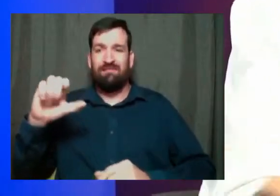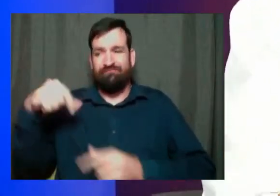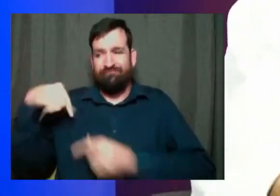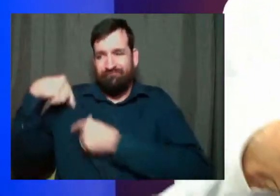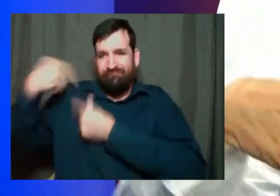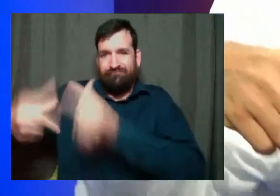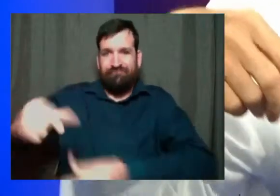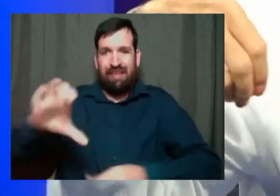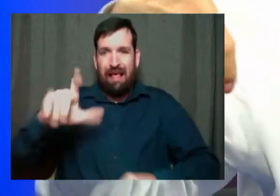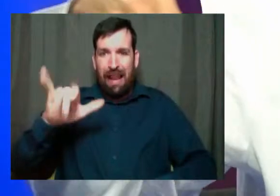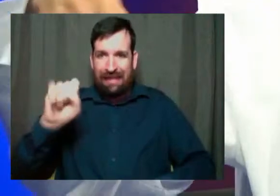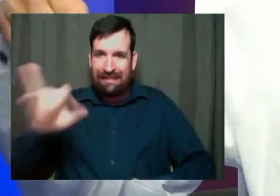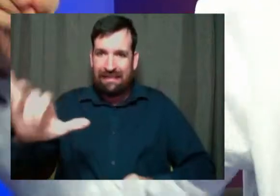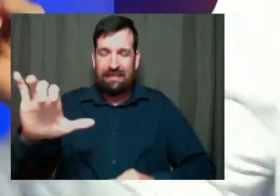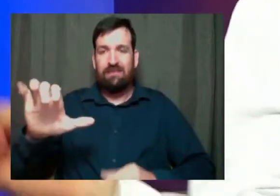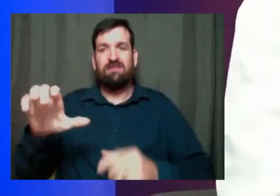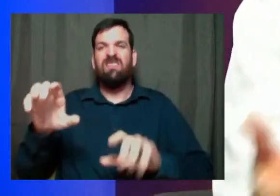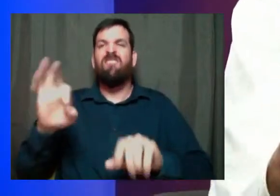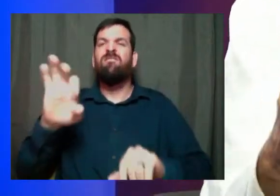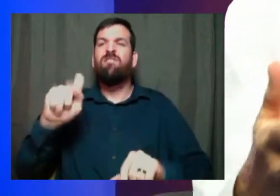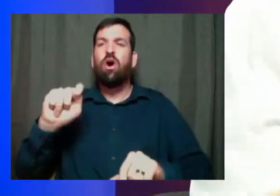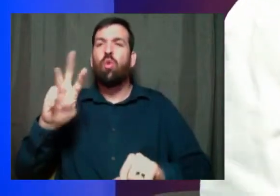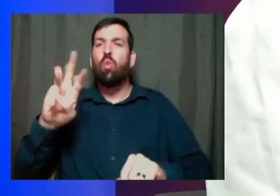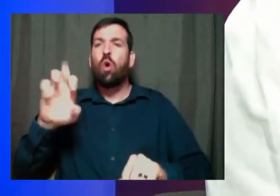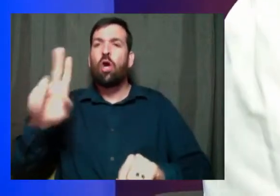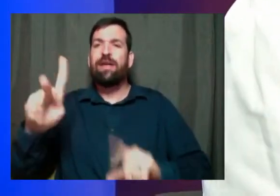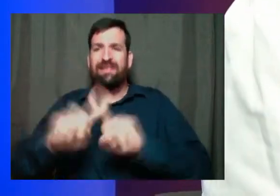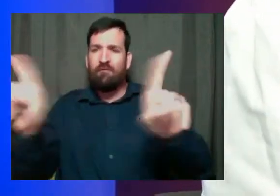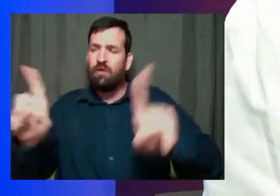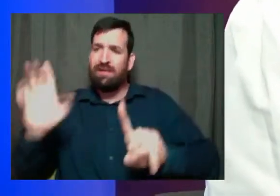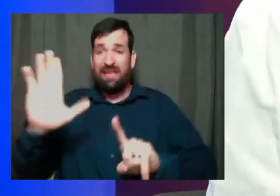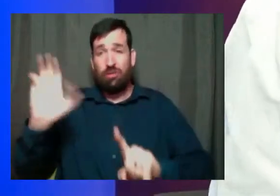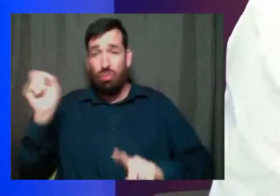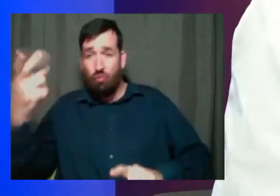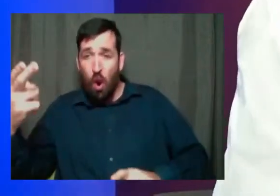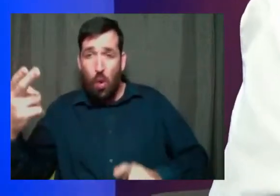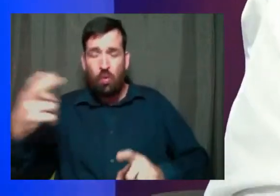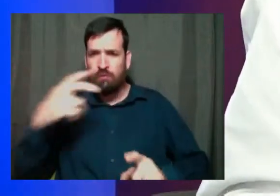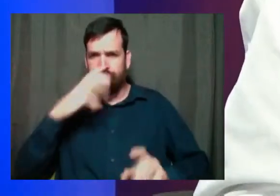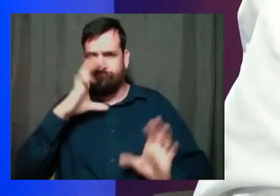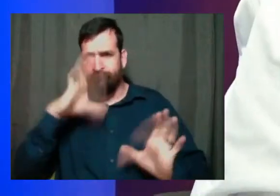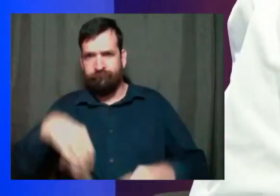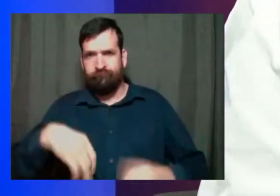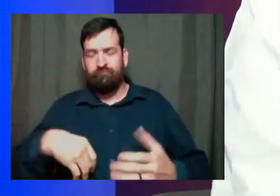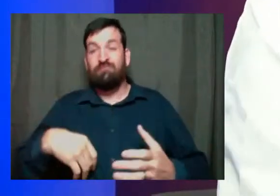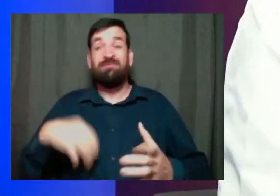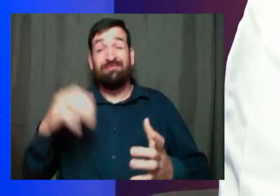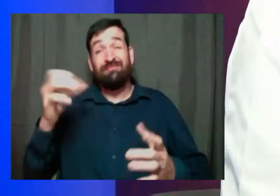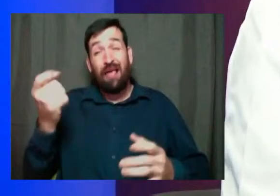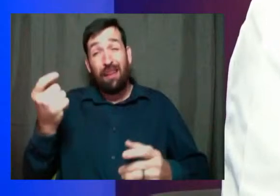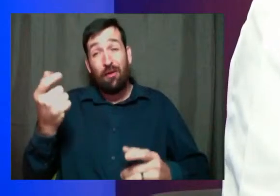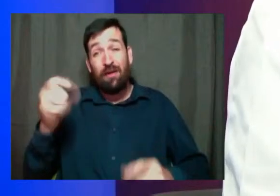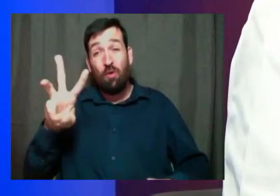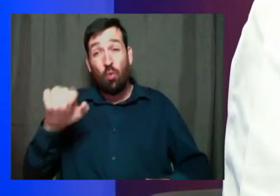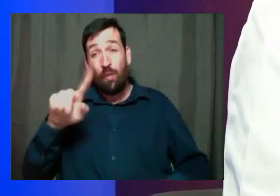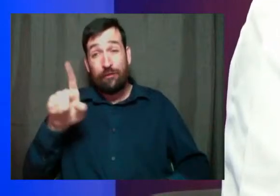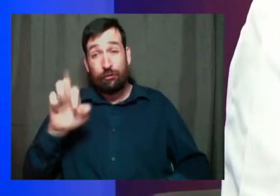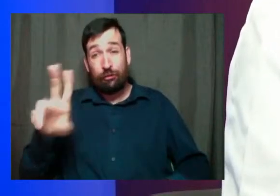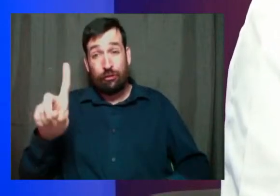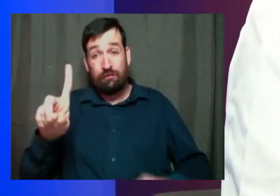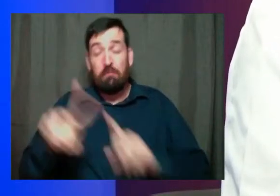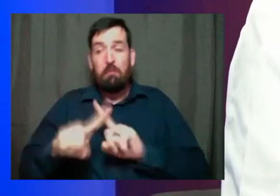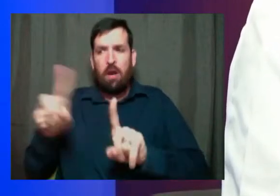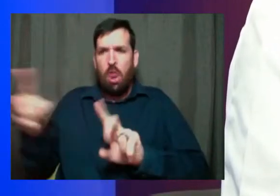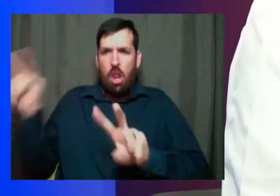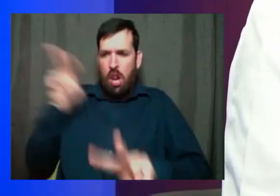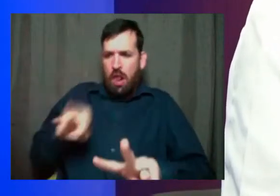footwork. He throws he has the weirdest throws, underhanded. He's kind of a wizard out there, right? But if you looked at him from a classical standpoint, you say he makes